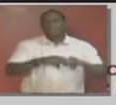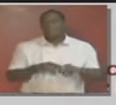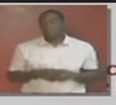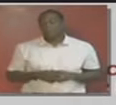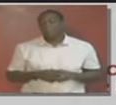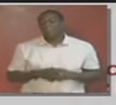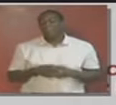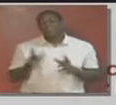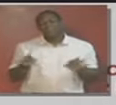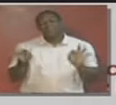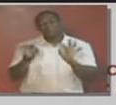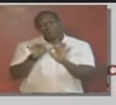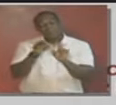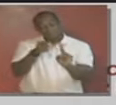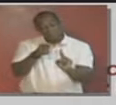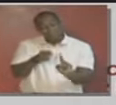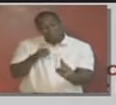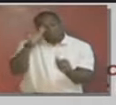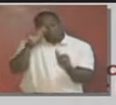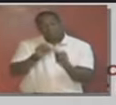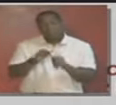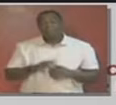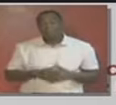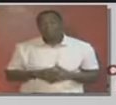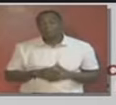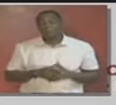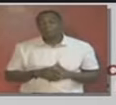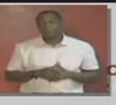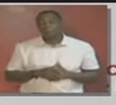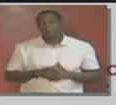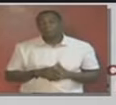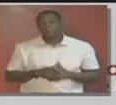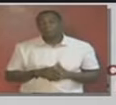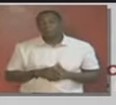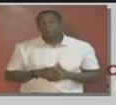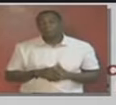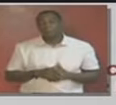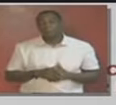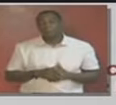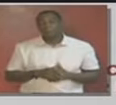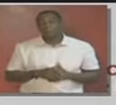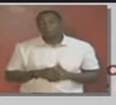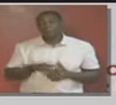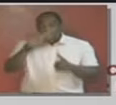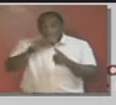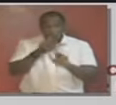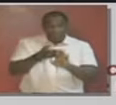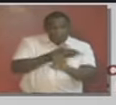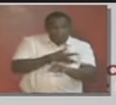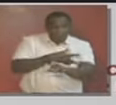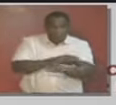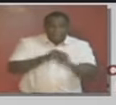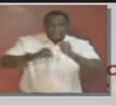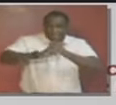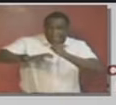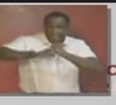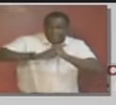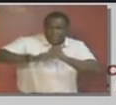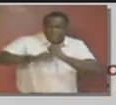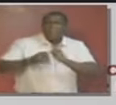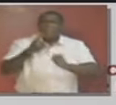of setting in the earlier on in the vaccine campaign in one of the Scandinavian countries, might have been